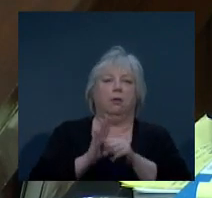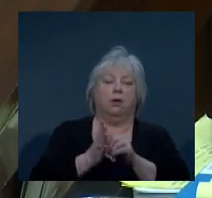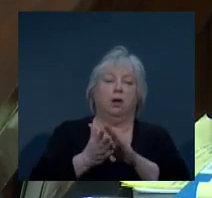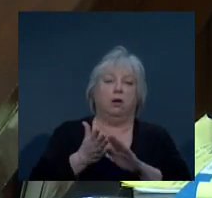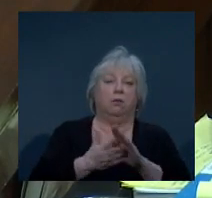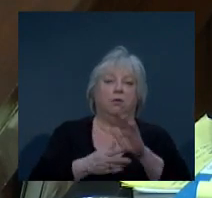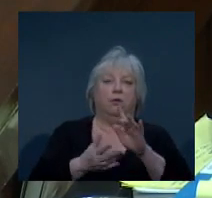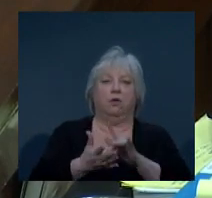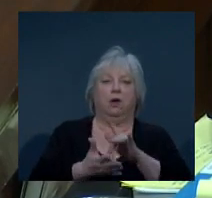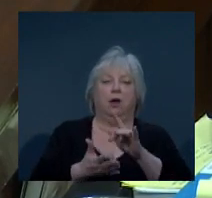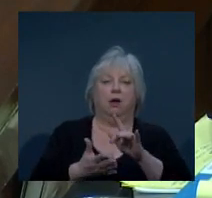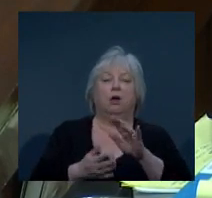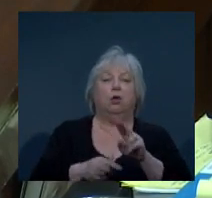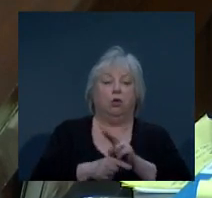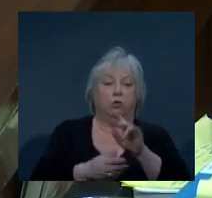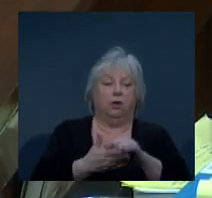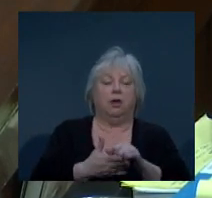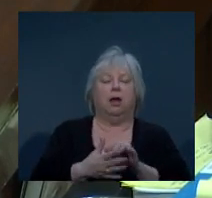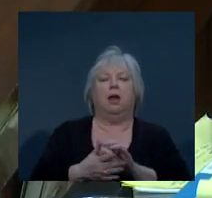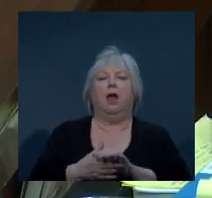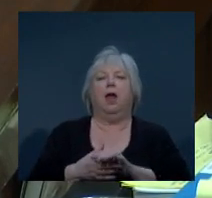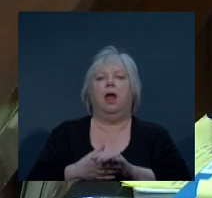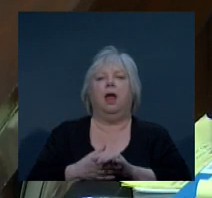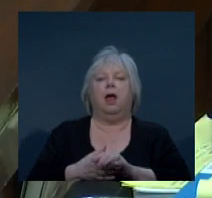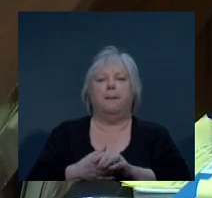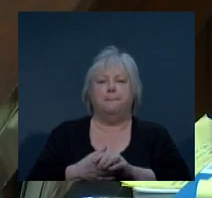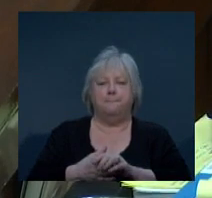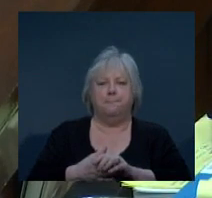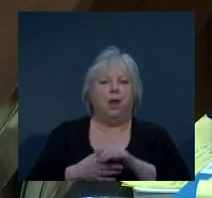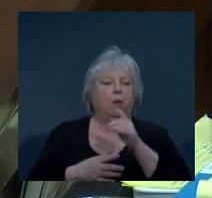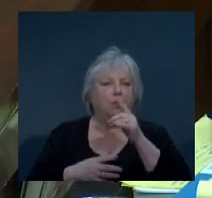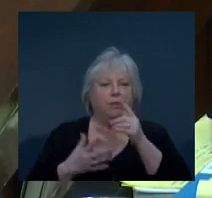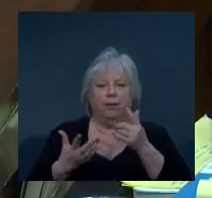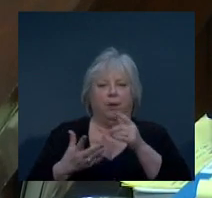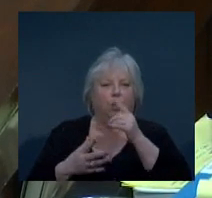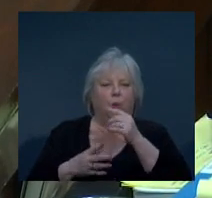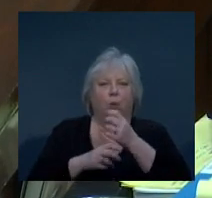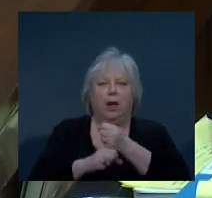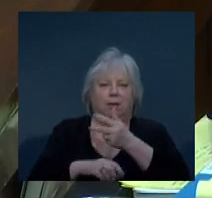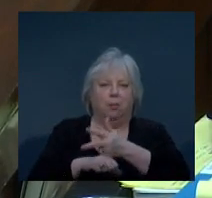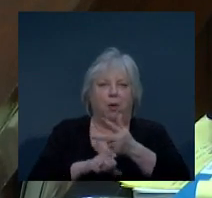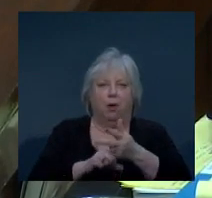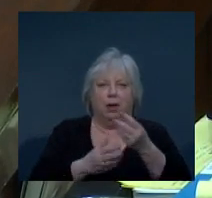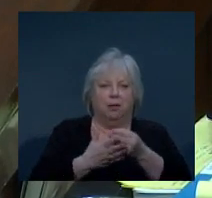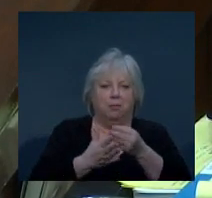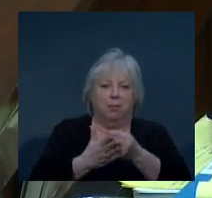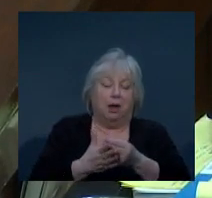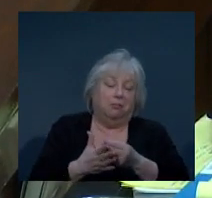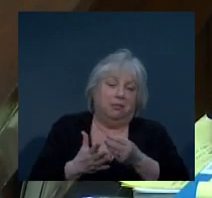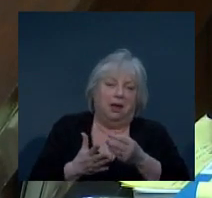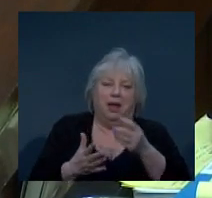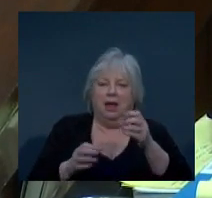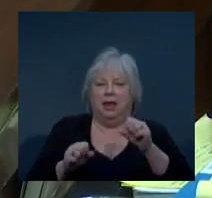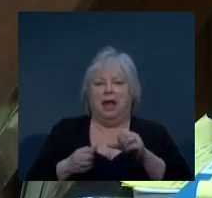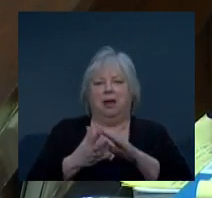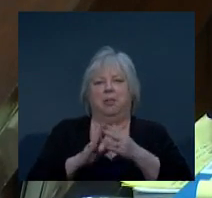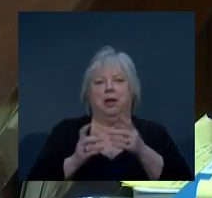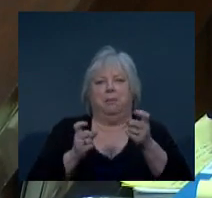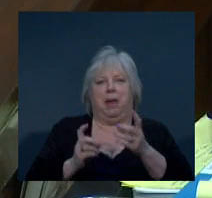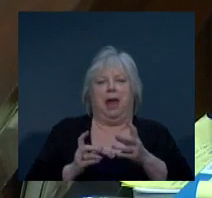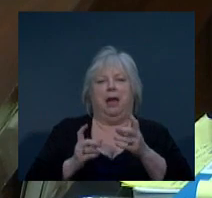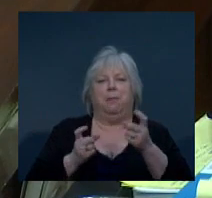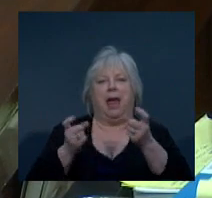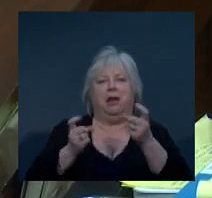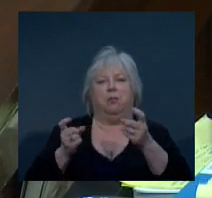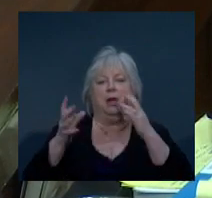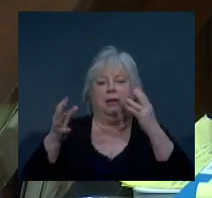University. And how the issue is worked out in terms of who gets the parking and all is really going to be a management decision within the